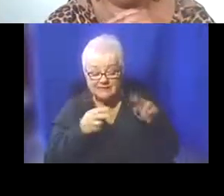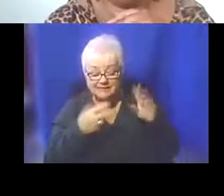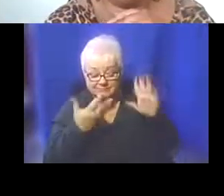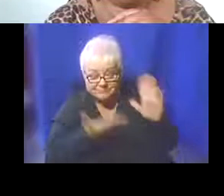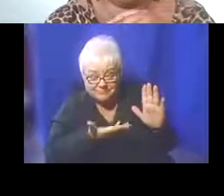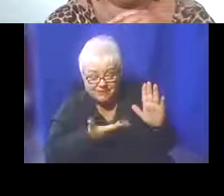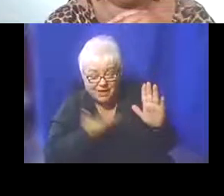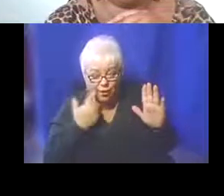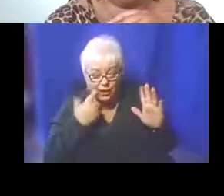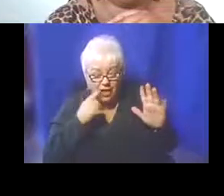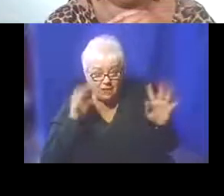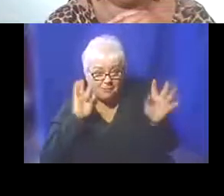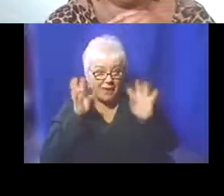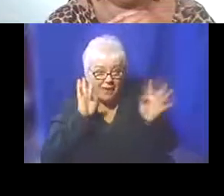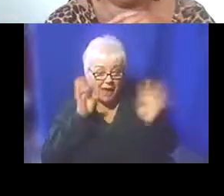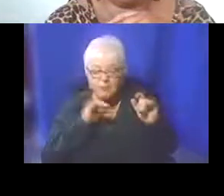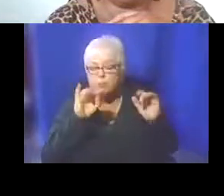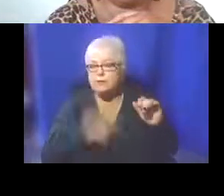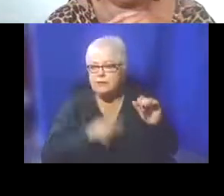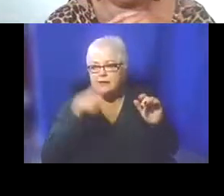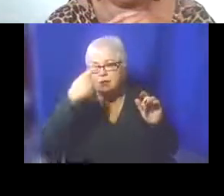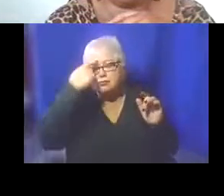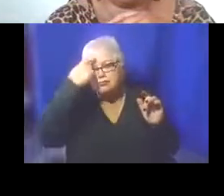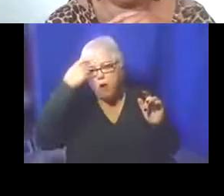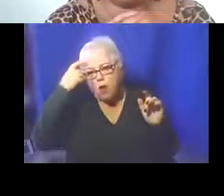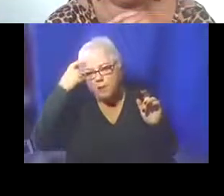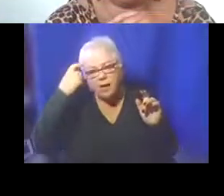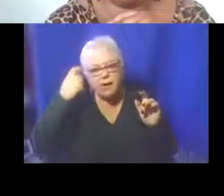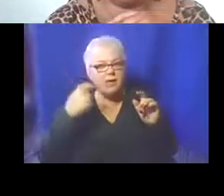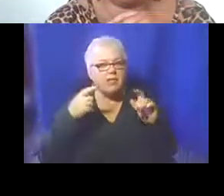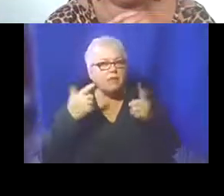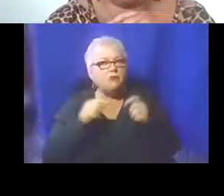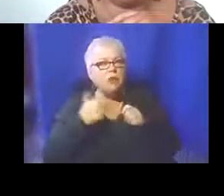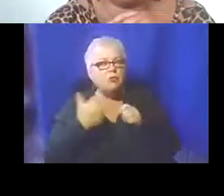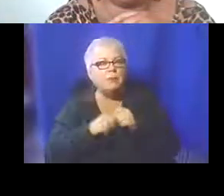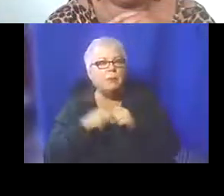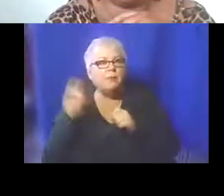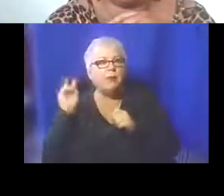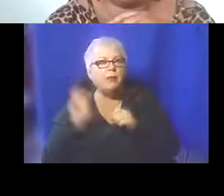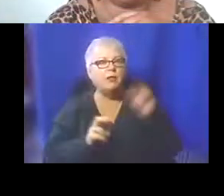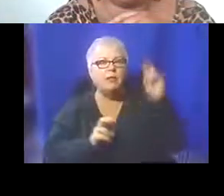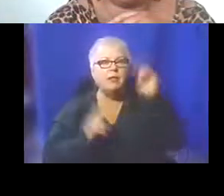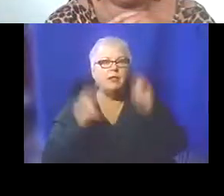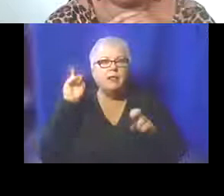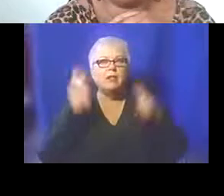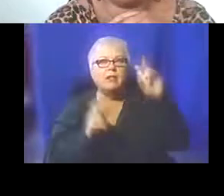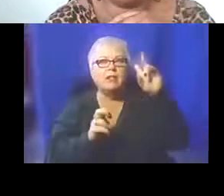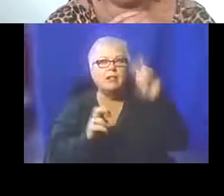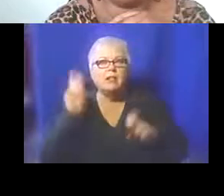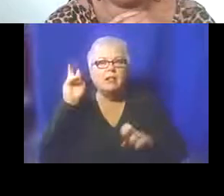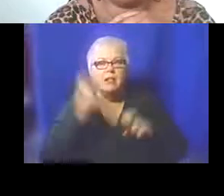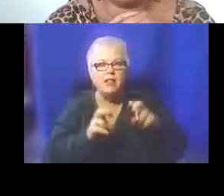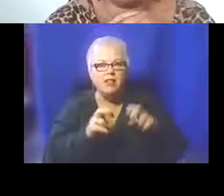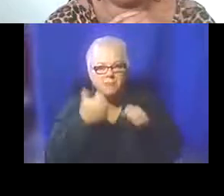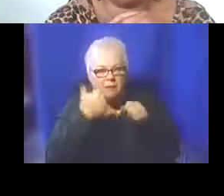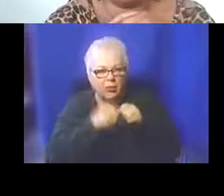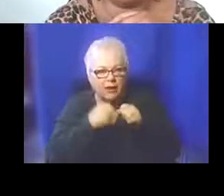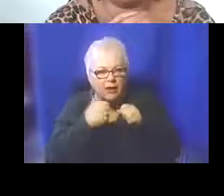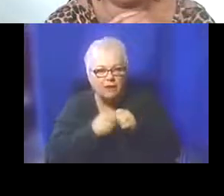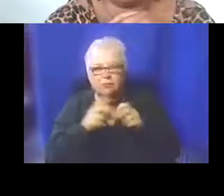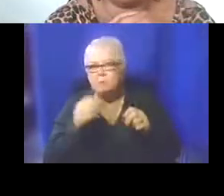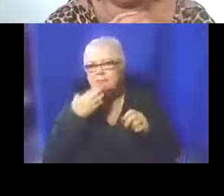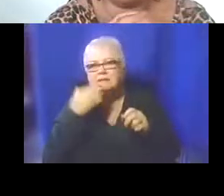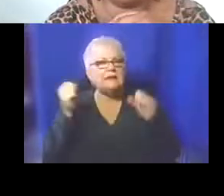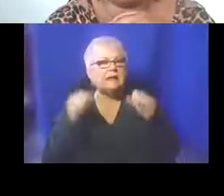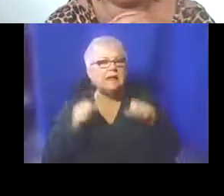What they're seeing is a survivor trying to reach into the different pieces and parts of their brain and all the different fragments of that memory, and they're doing their